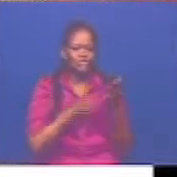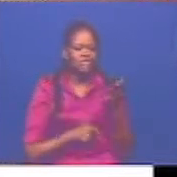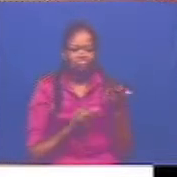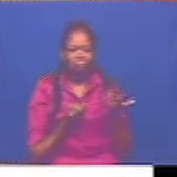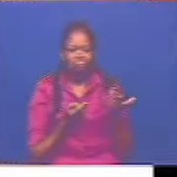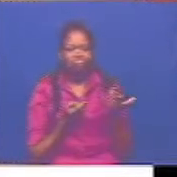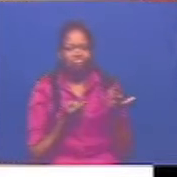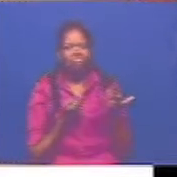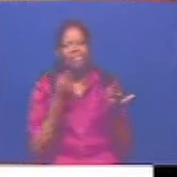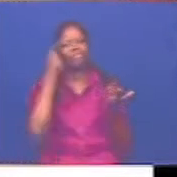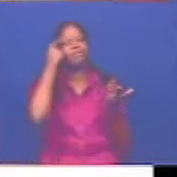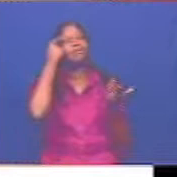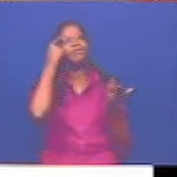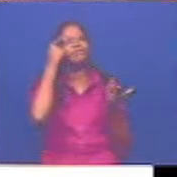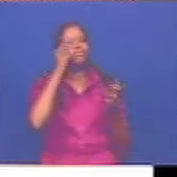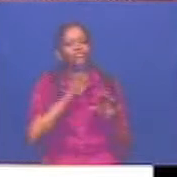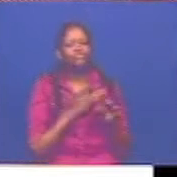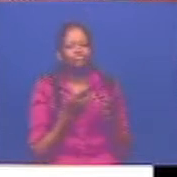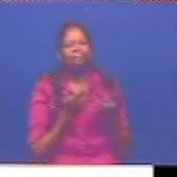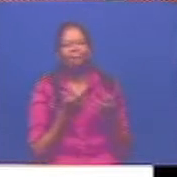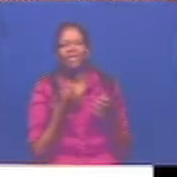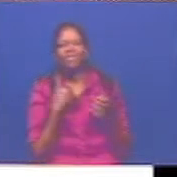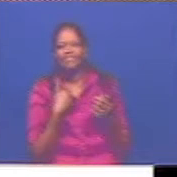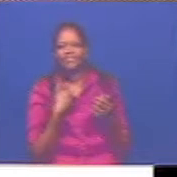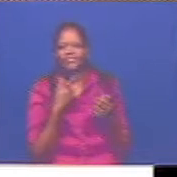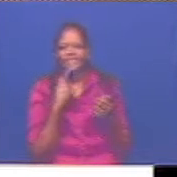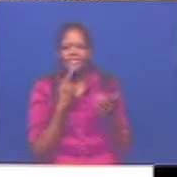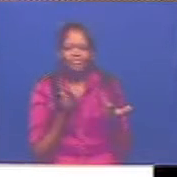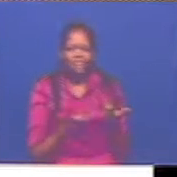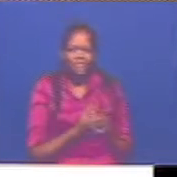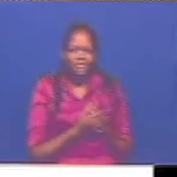about, I think it was Mziki Majanga. Mziki Majanga, yeah. Tell us a little bit about